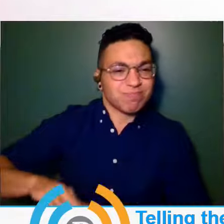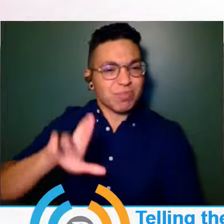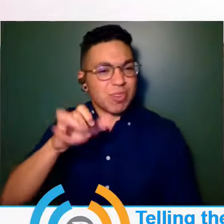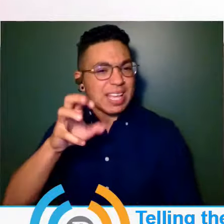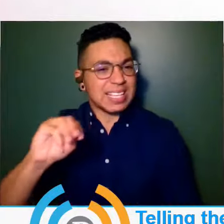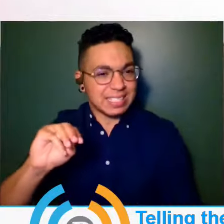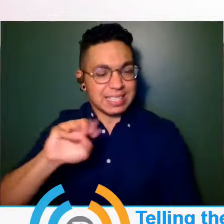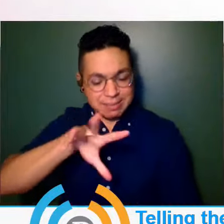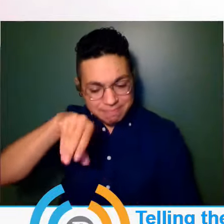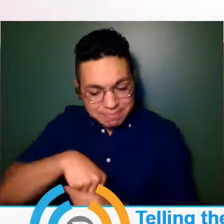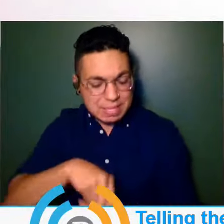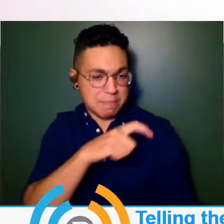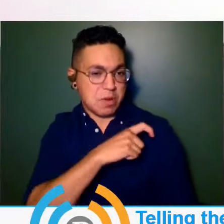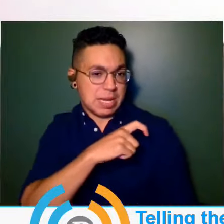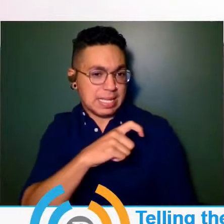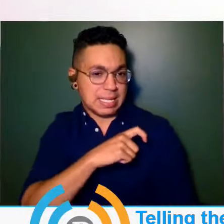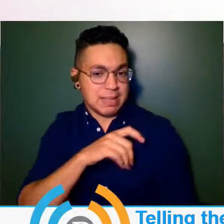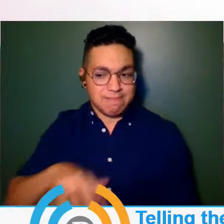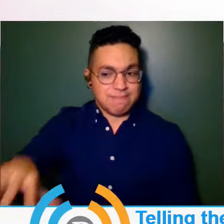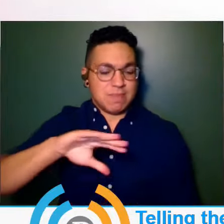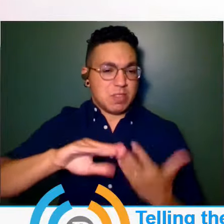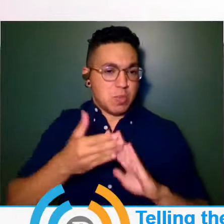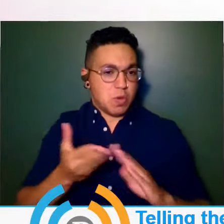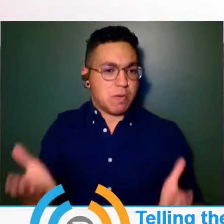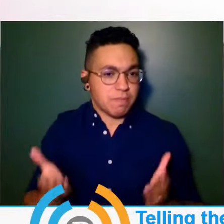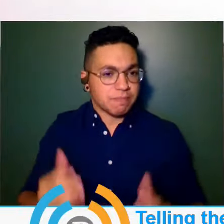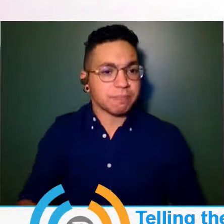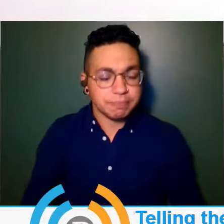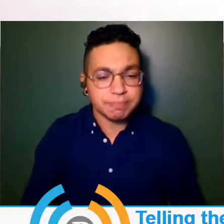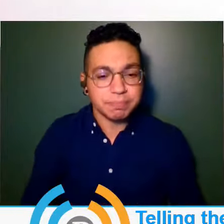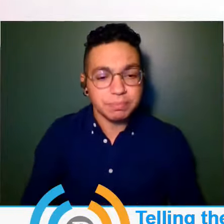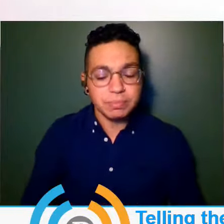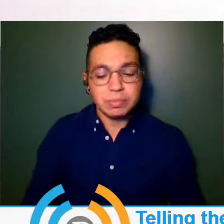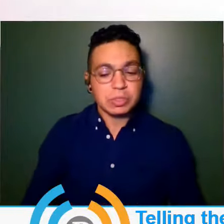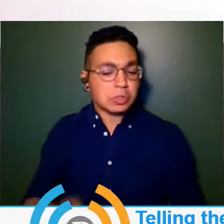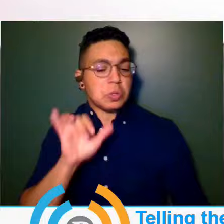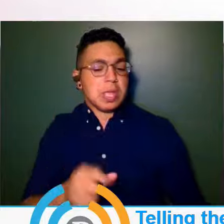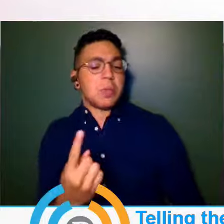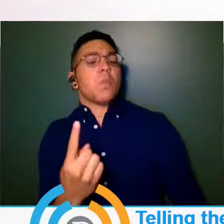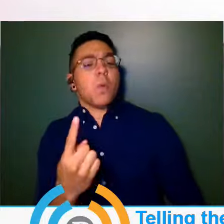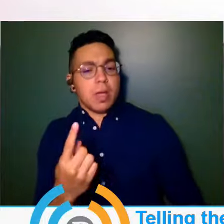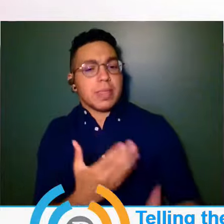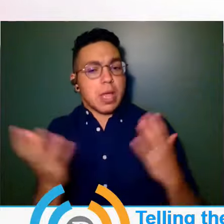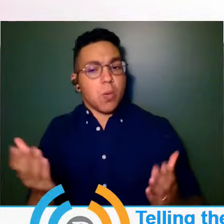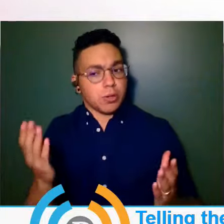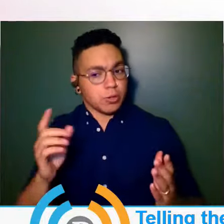in policing. And so I want to, I guess, lift that up,